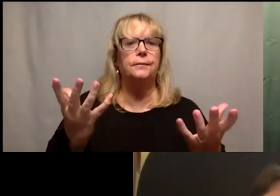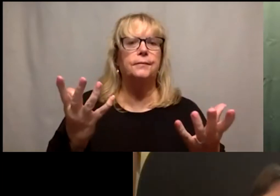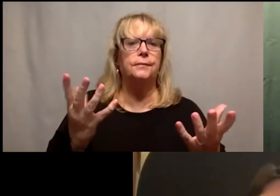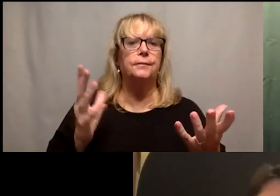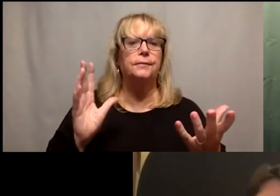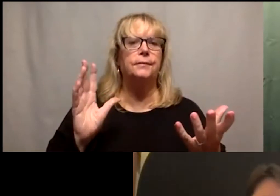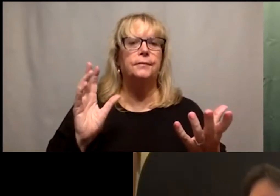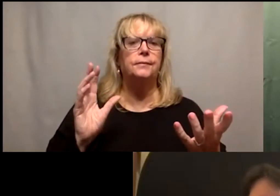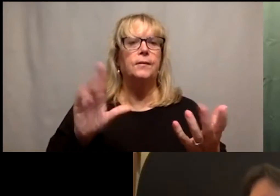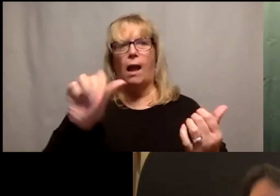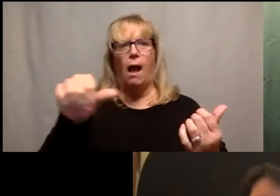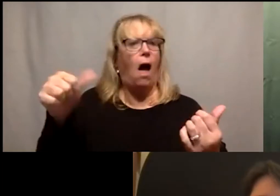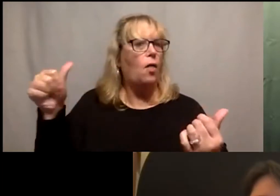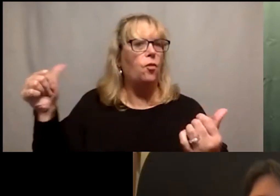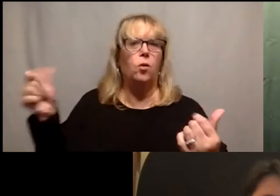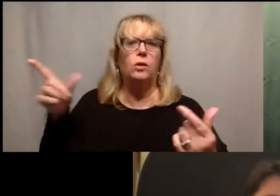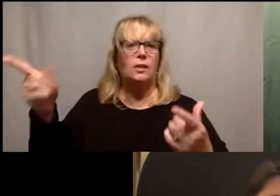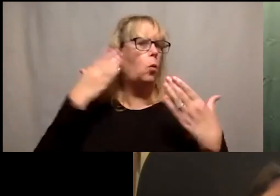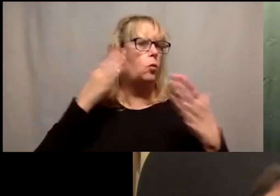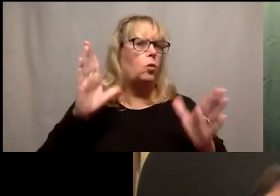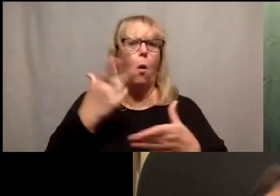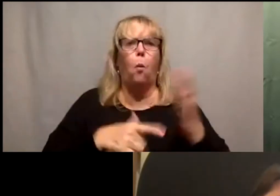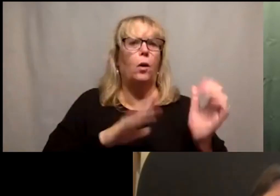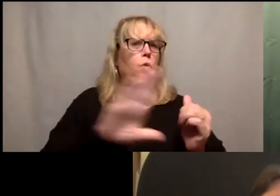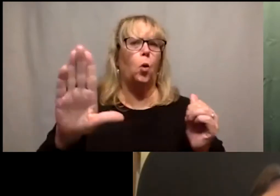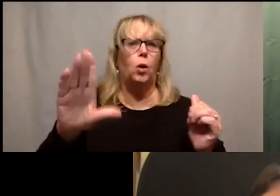Because others don't know what your needs are.